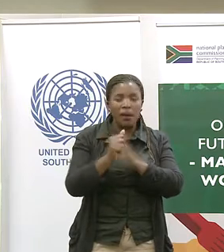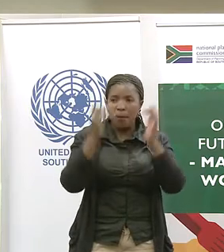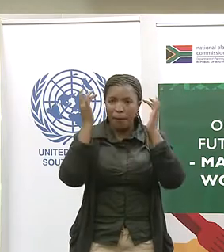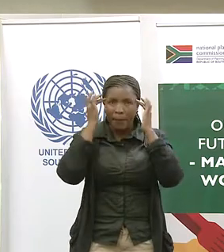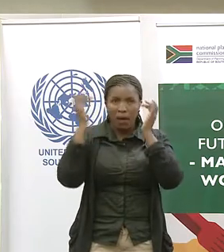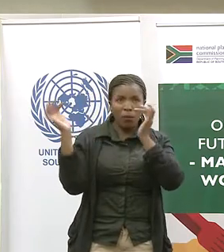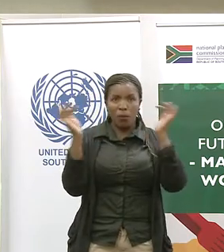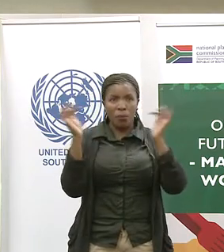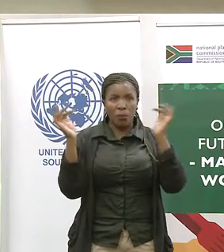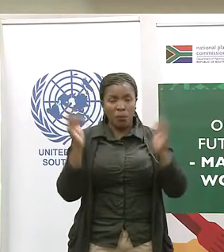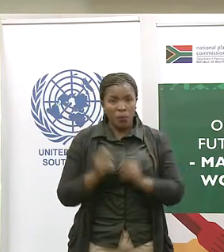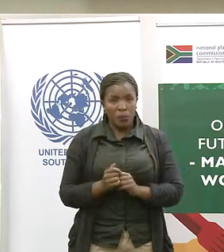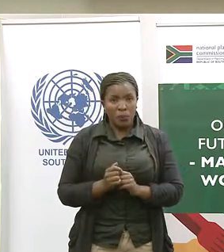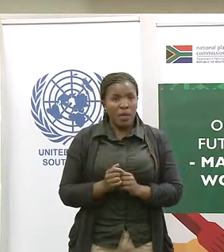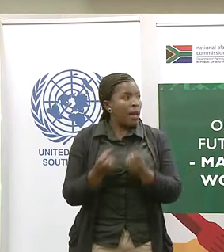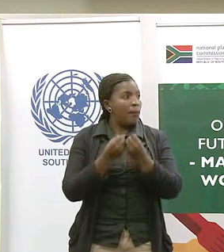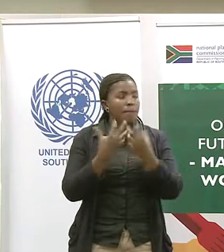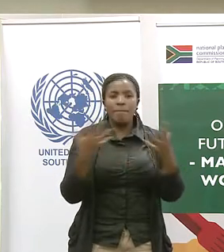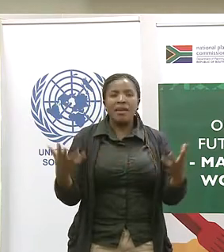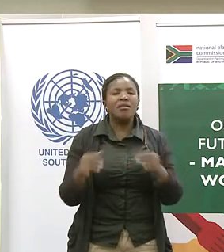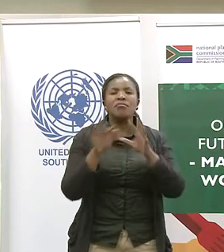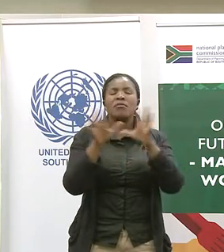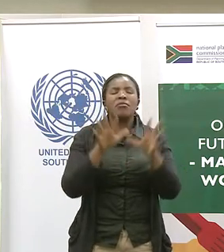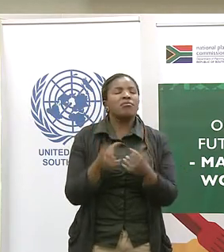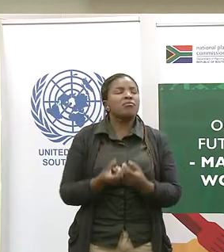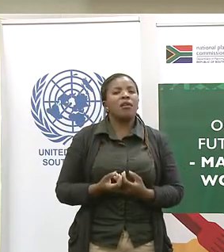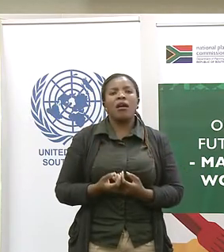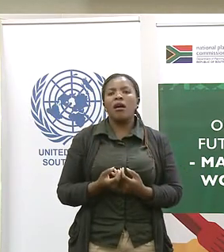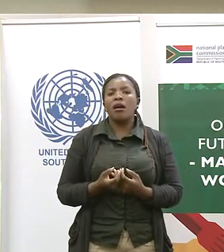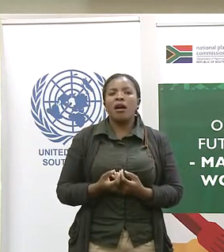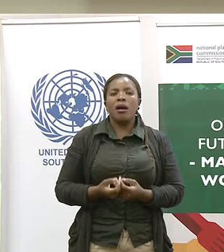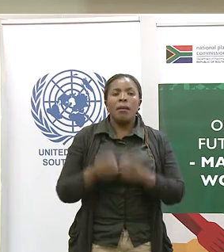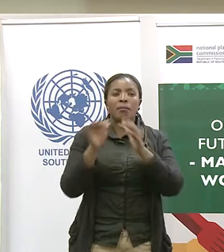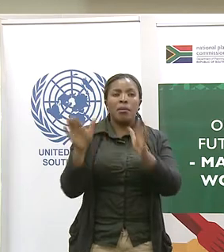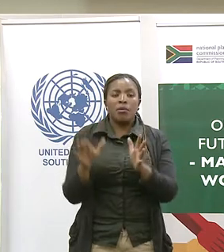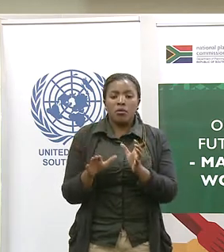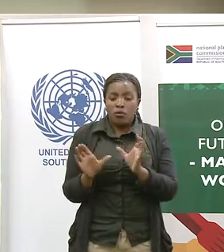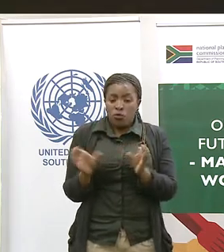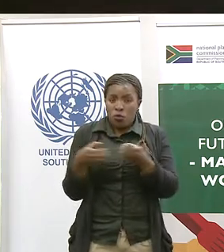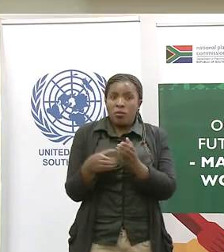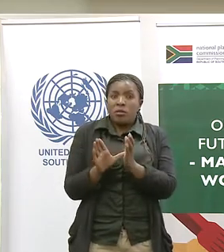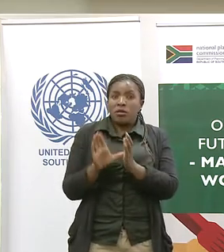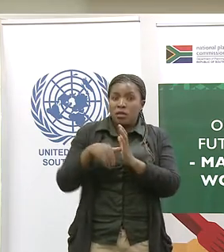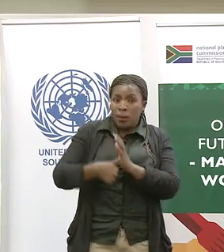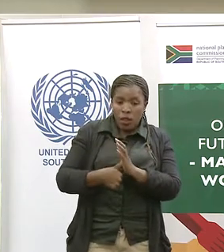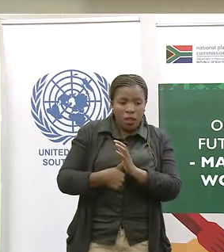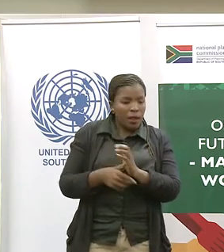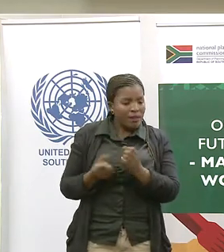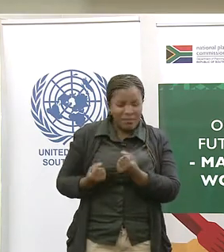and many of us here have benefited a great deal from the movement that we have been talking